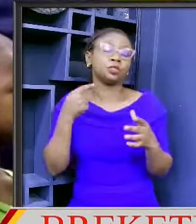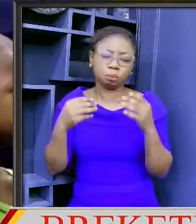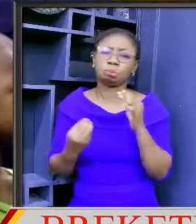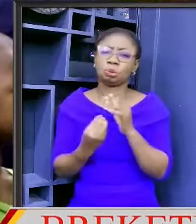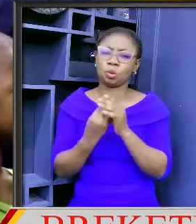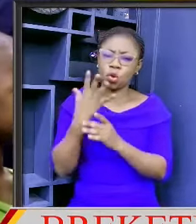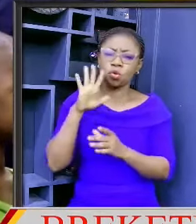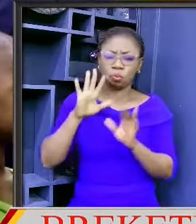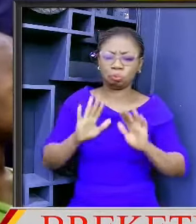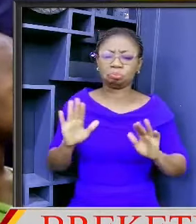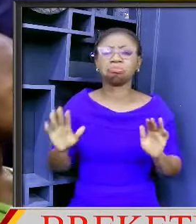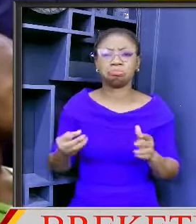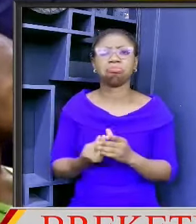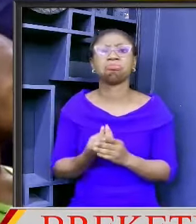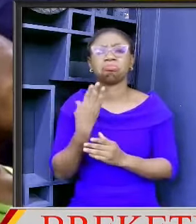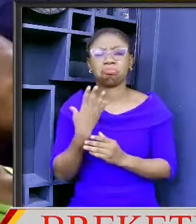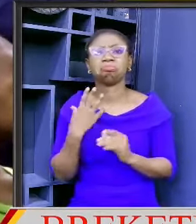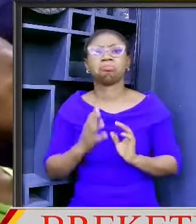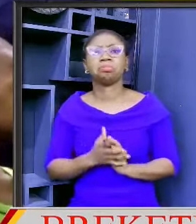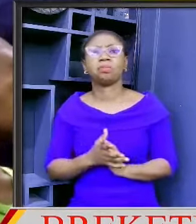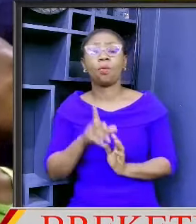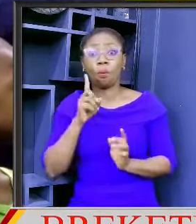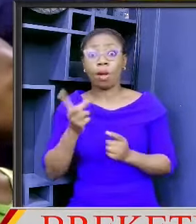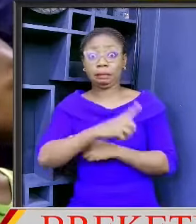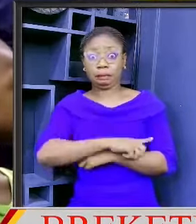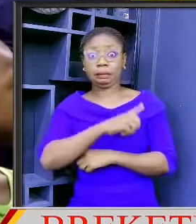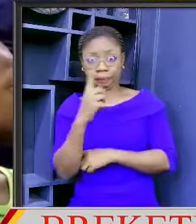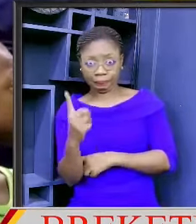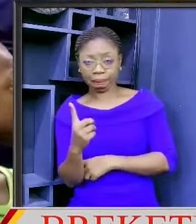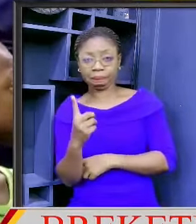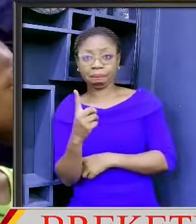grow. Your children go, they grow. Yes, sir. One day,